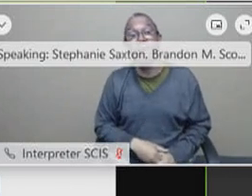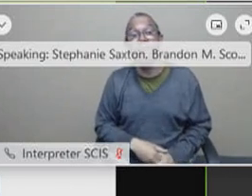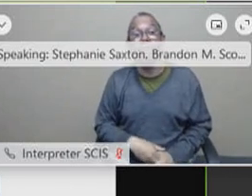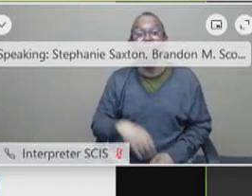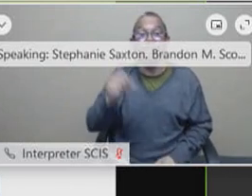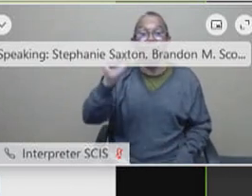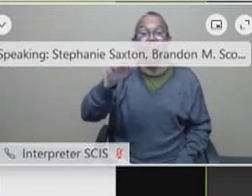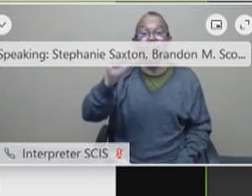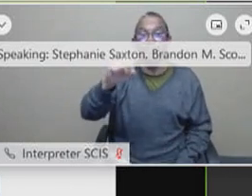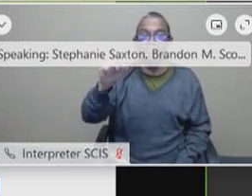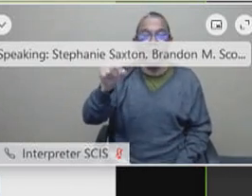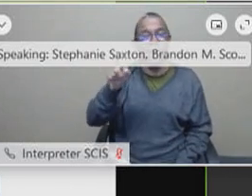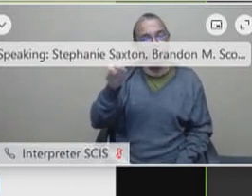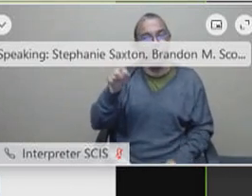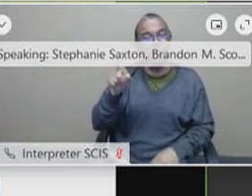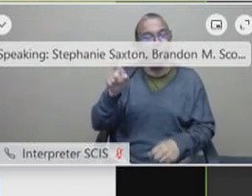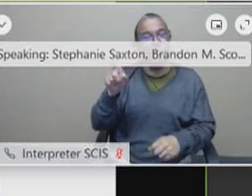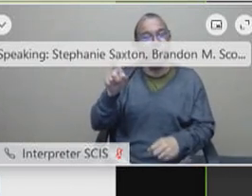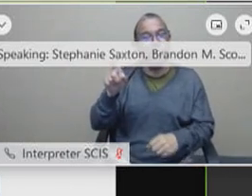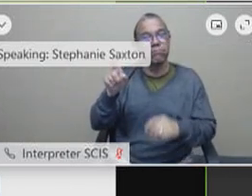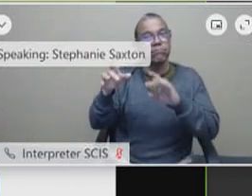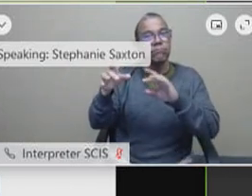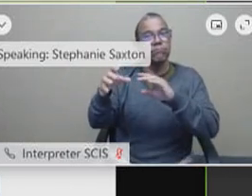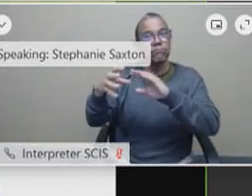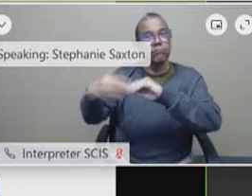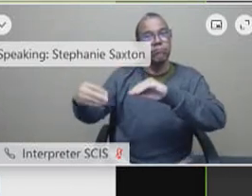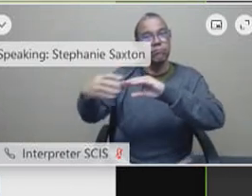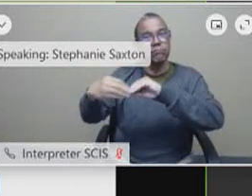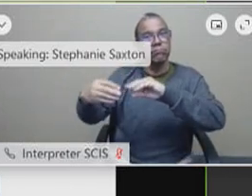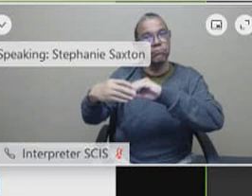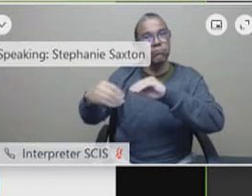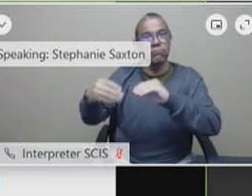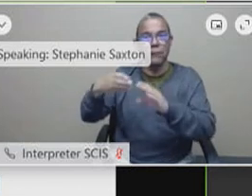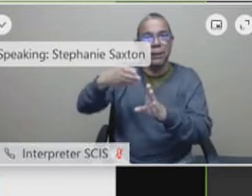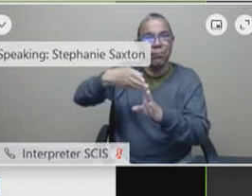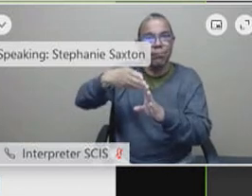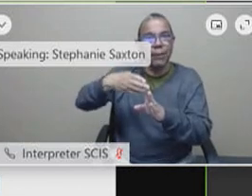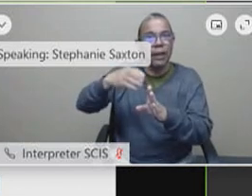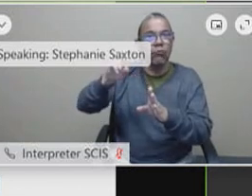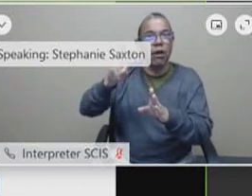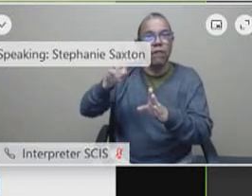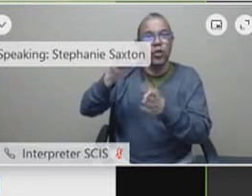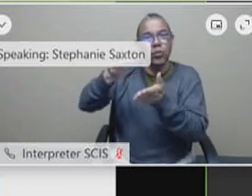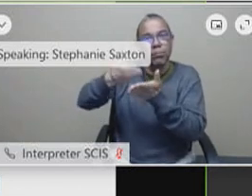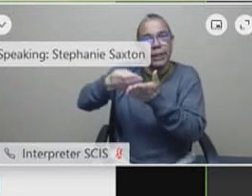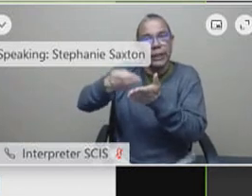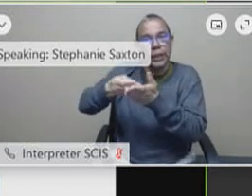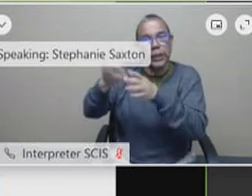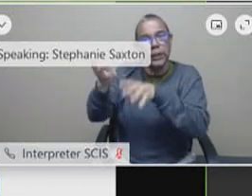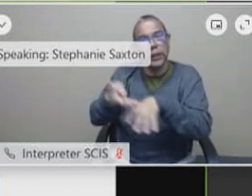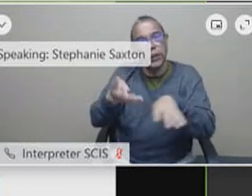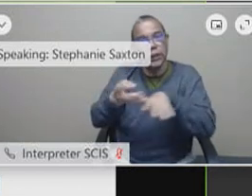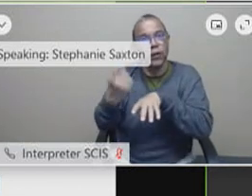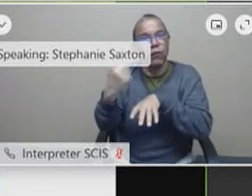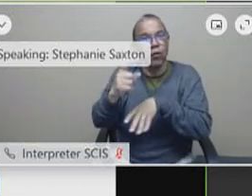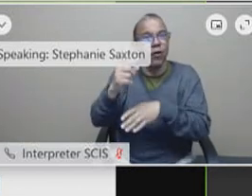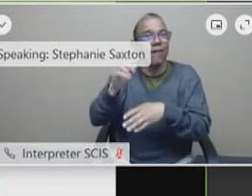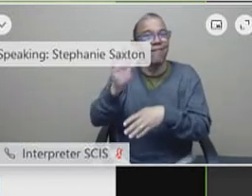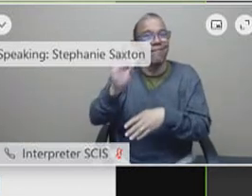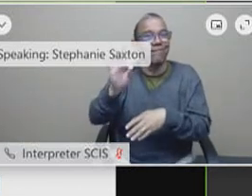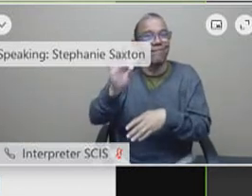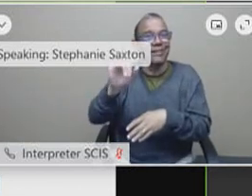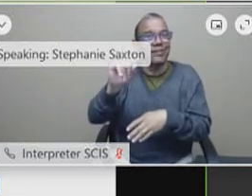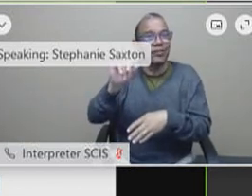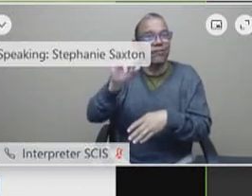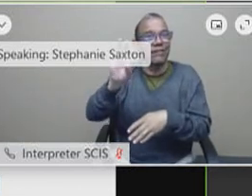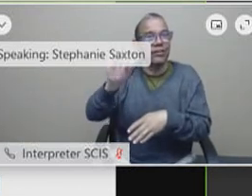was said, the main part, the main revenue streams for the fiscal budget are really going to be hit. And one of